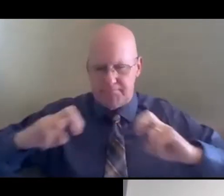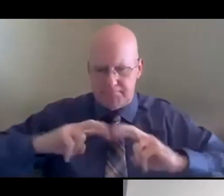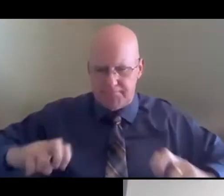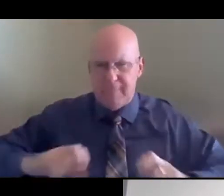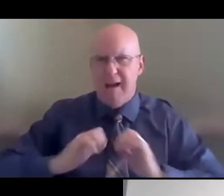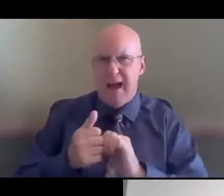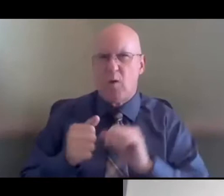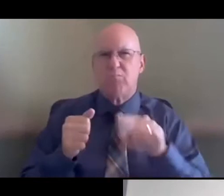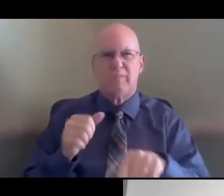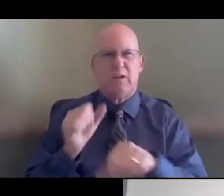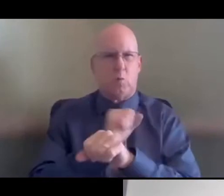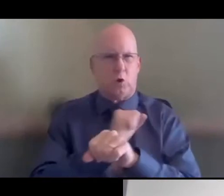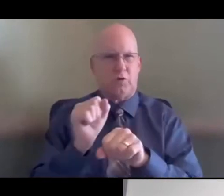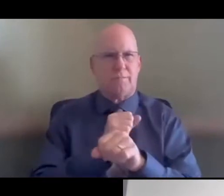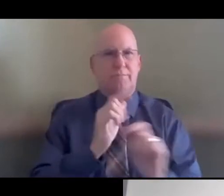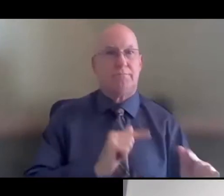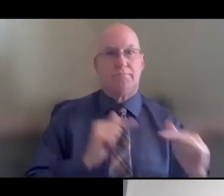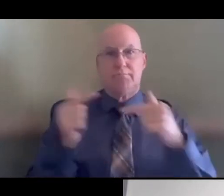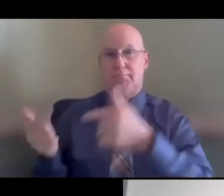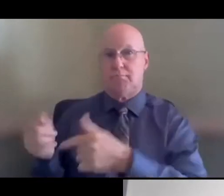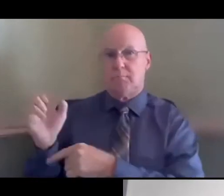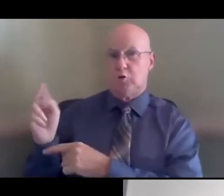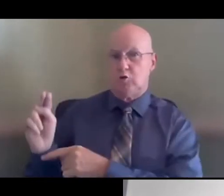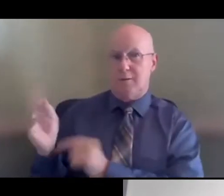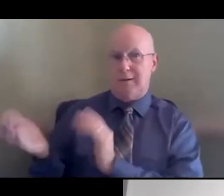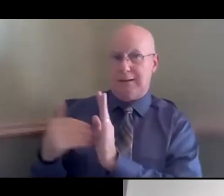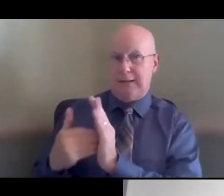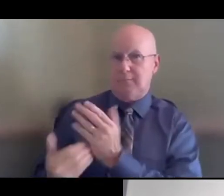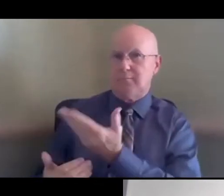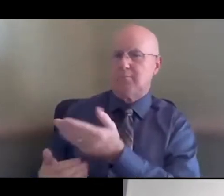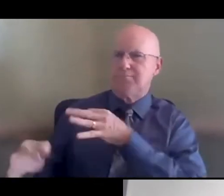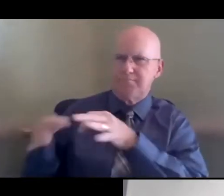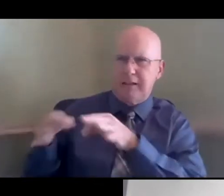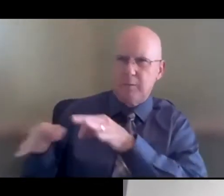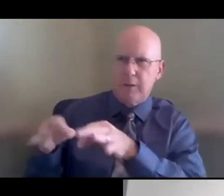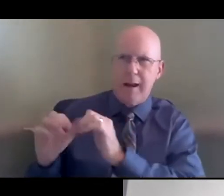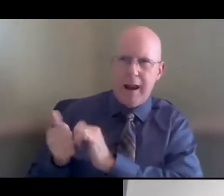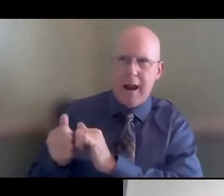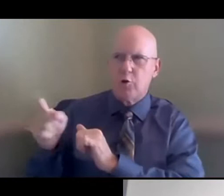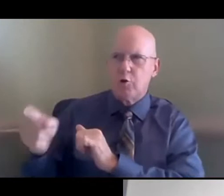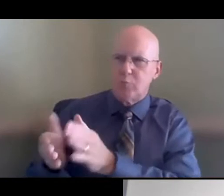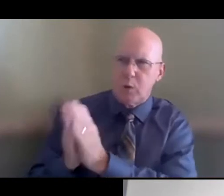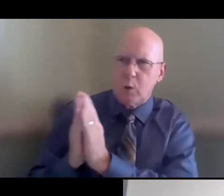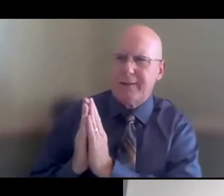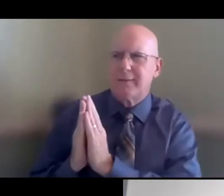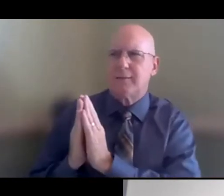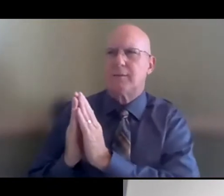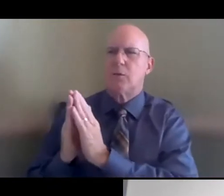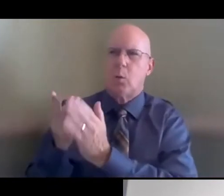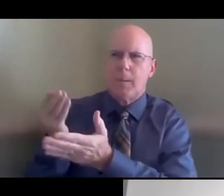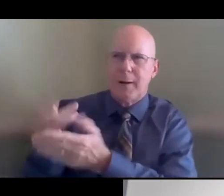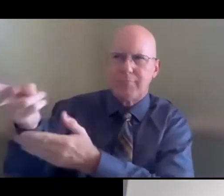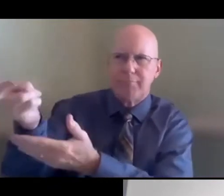So John, I'm going to kick this one back over to you. Can you tell us a little bit about how can you request or withdraw money from